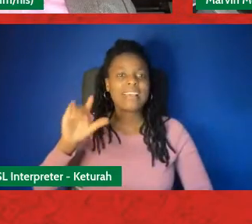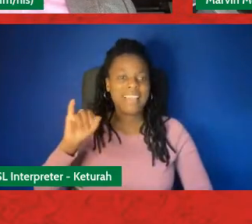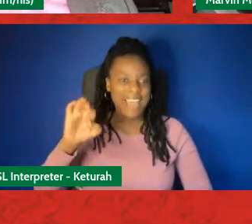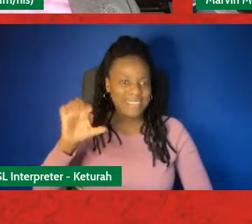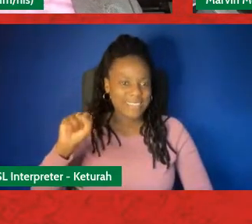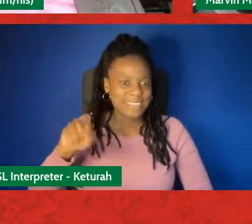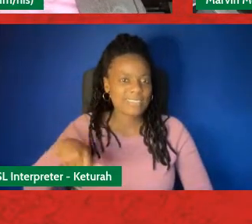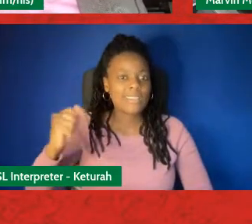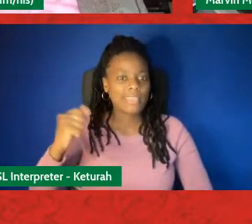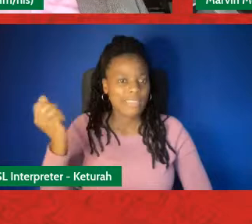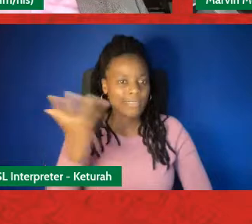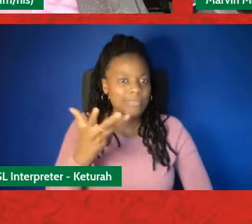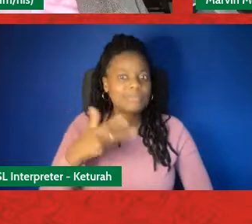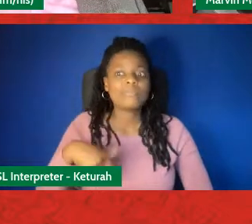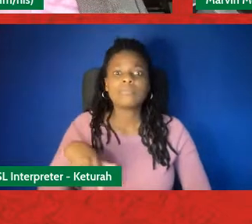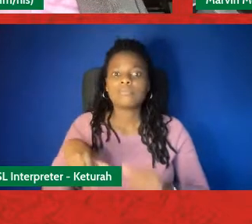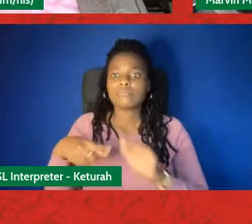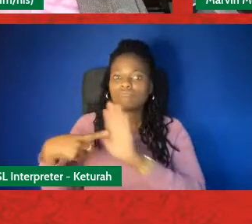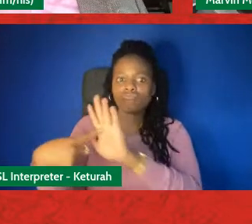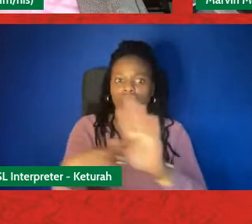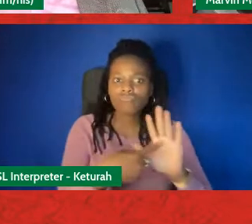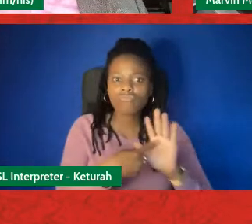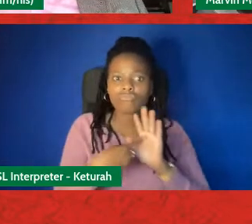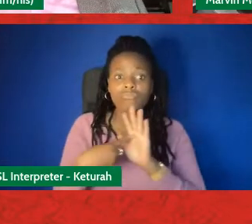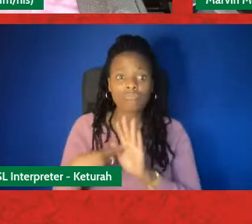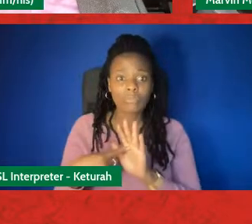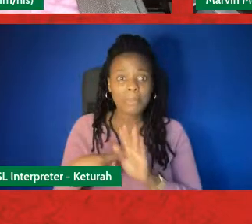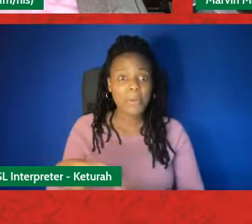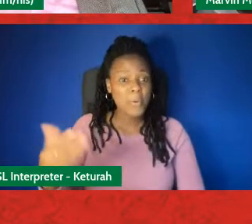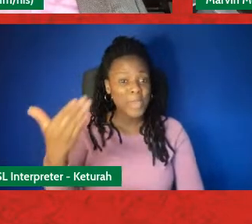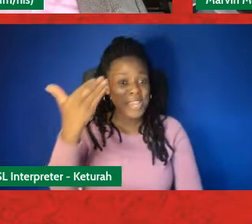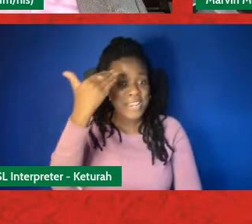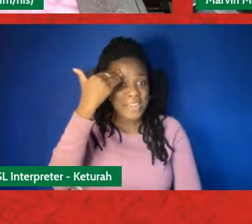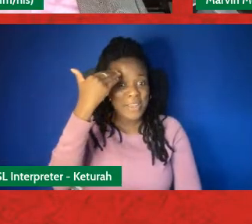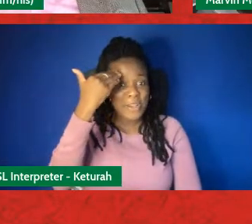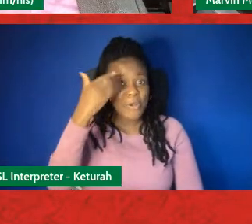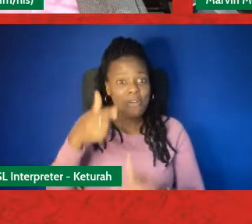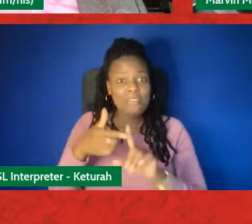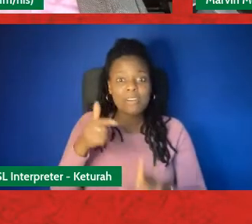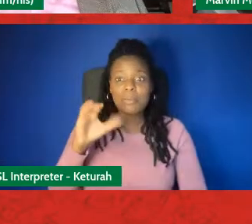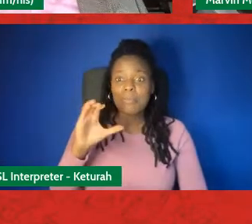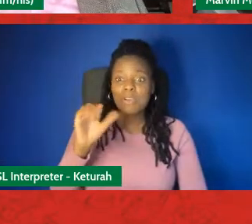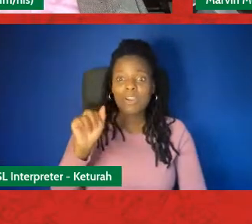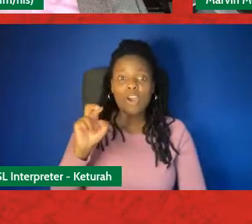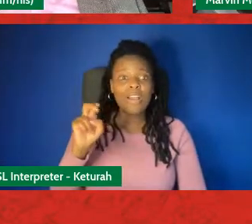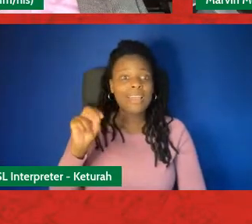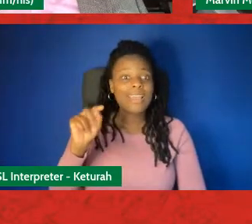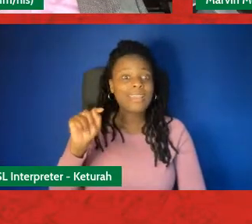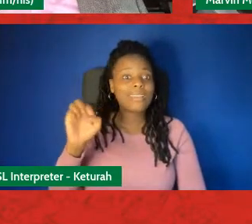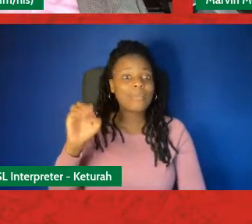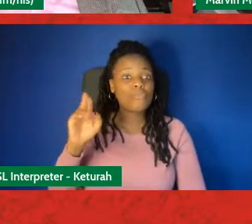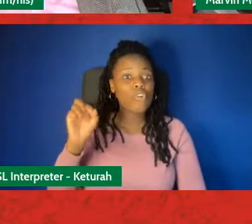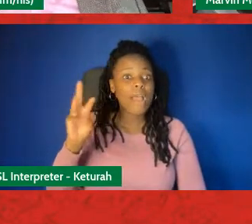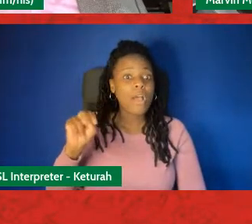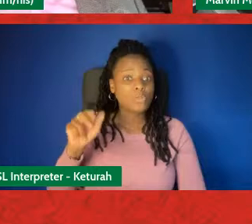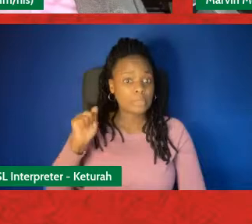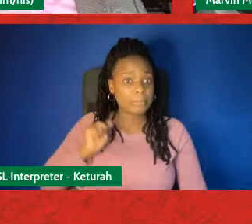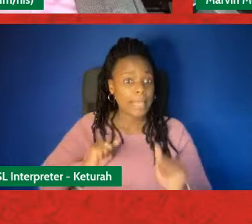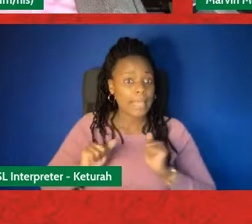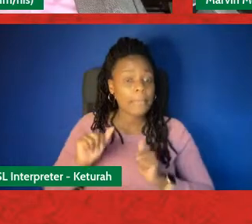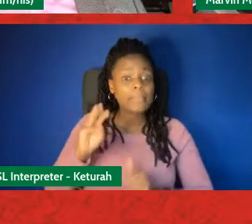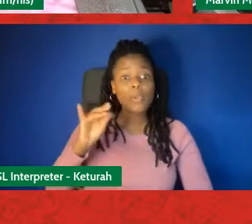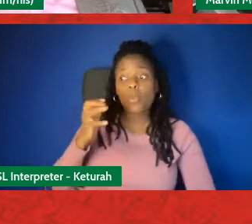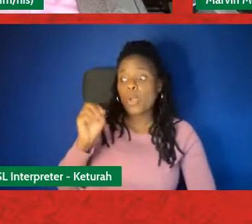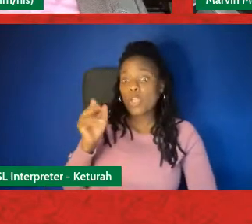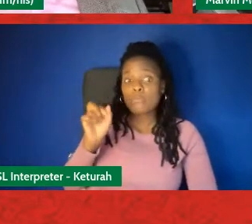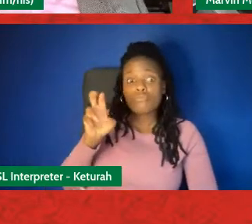material. And he was brave enough, and we know the story from Carlisle Brown's play. Yeah. William Brown was brave enough to do